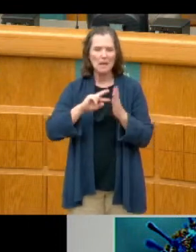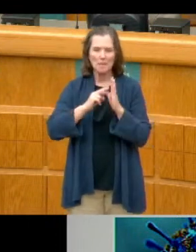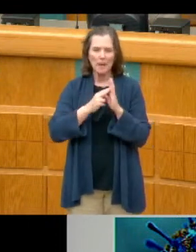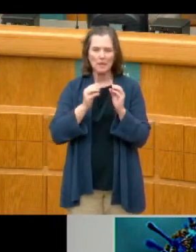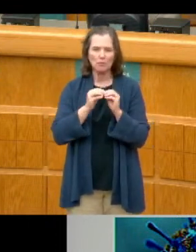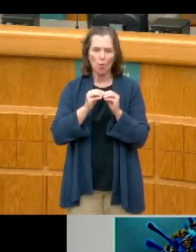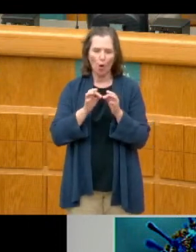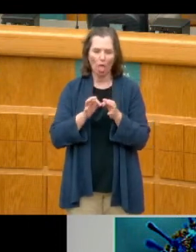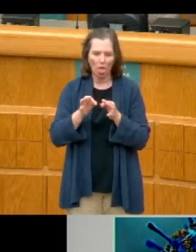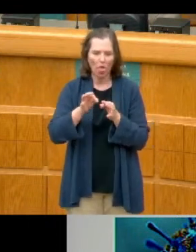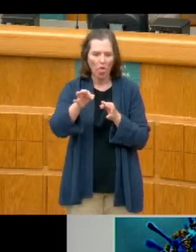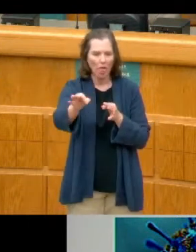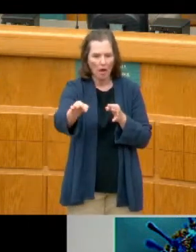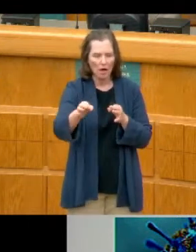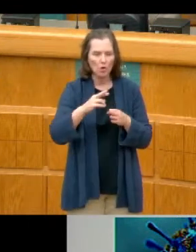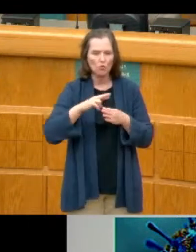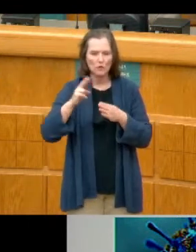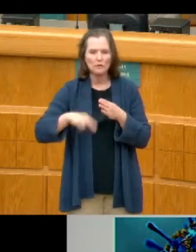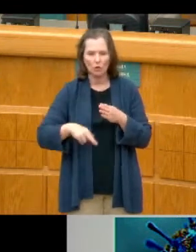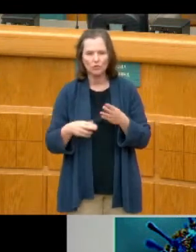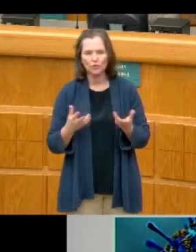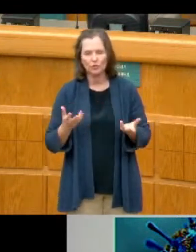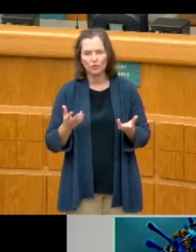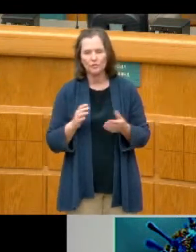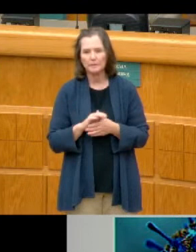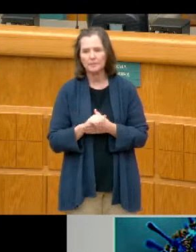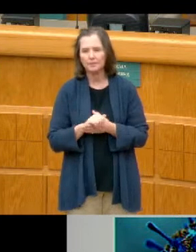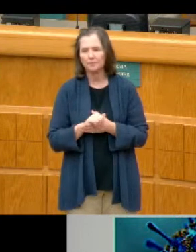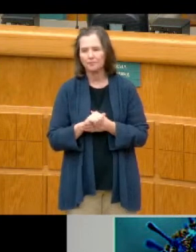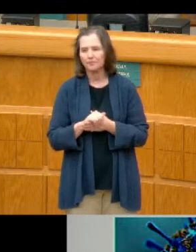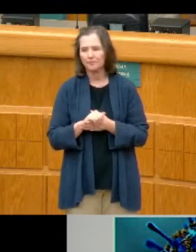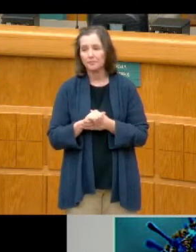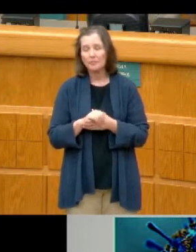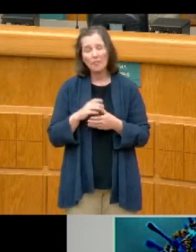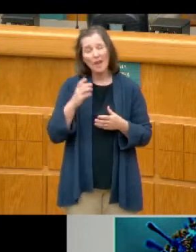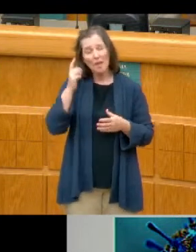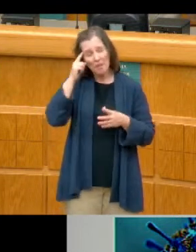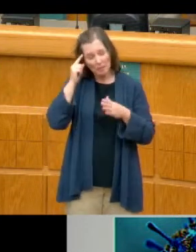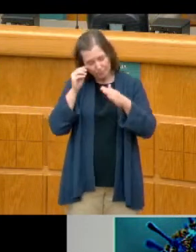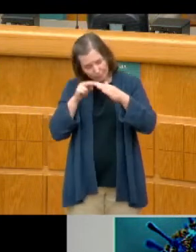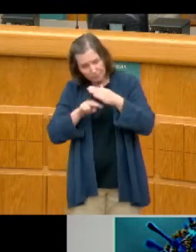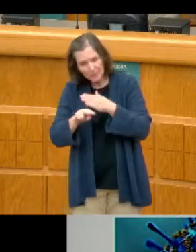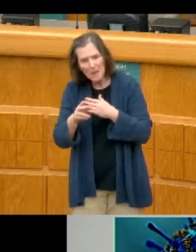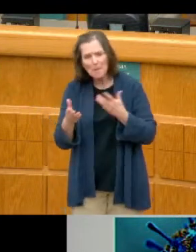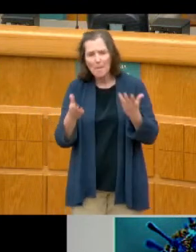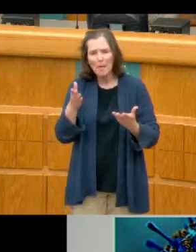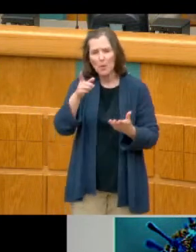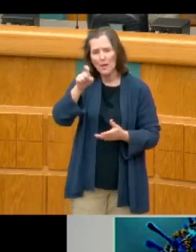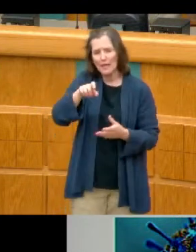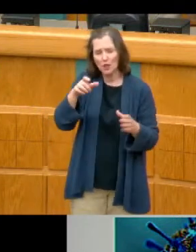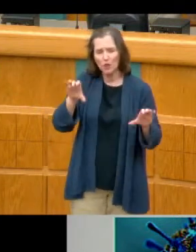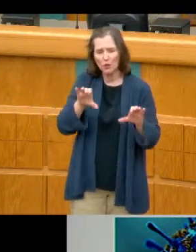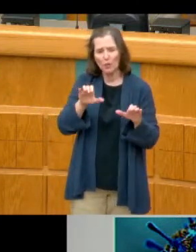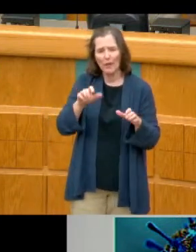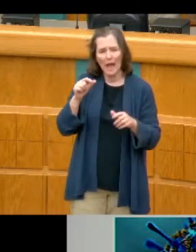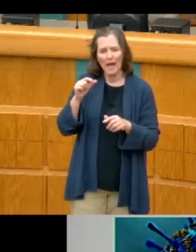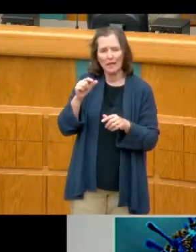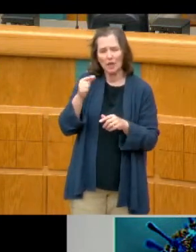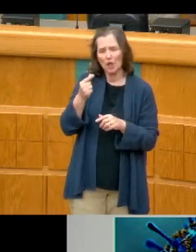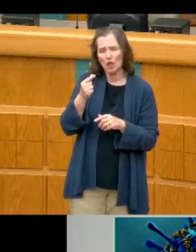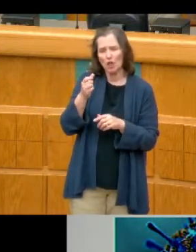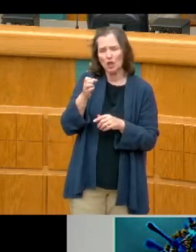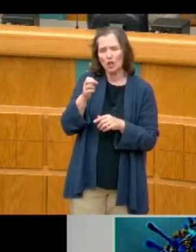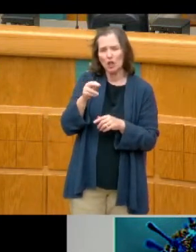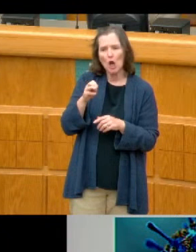Services currently about possibly genosequencing in-house. We all know that the health department has a laboratory response